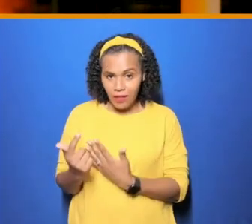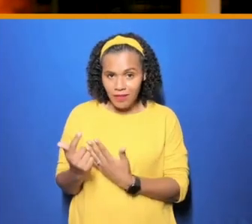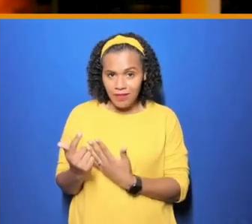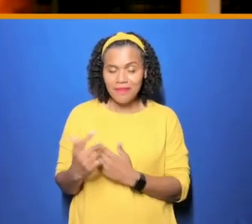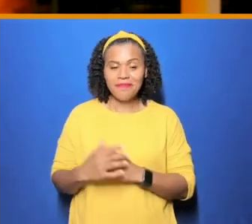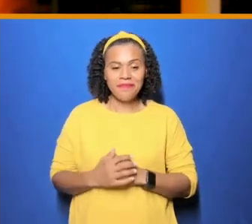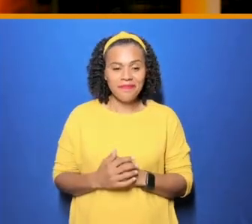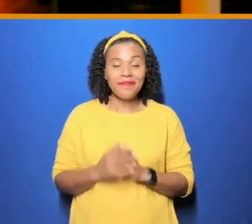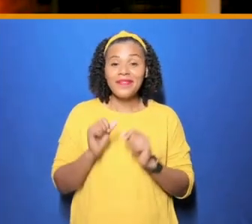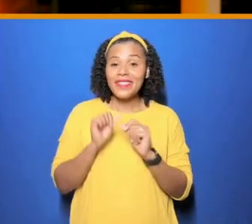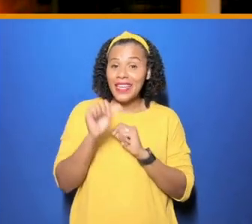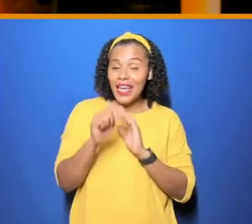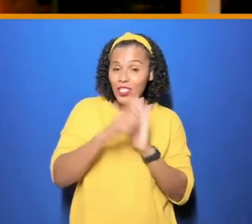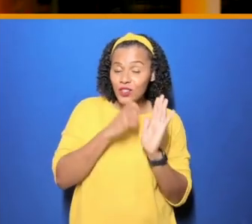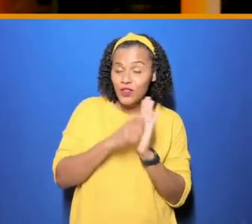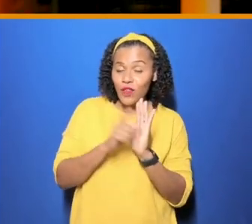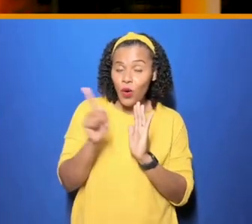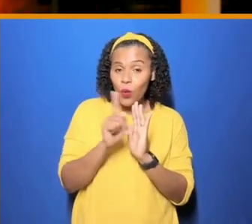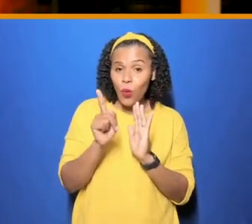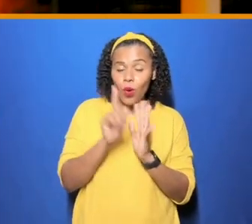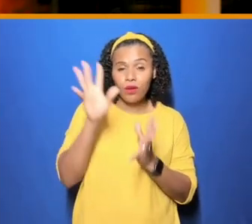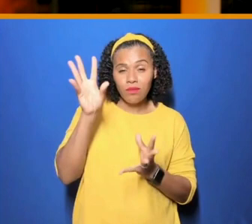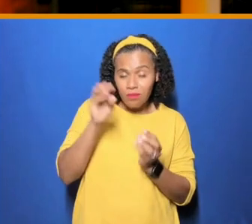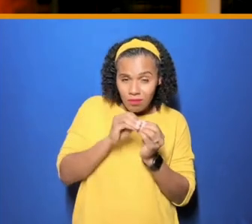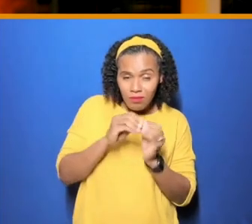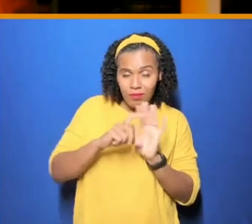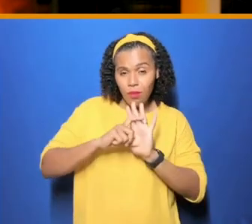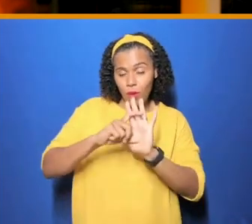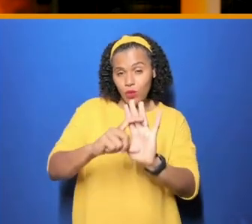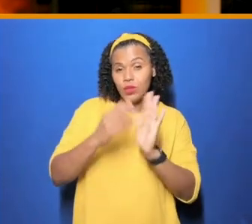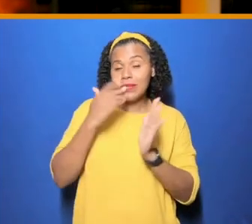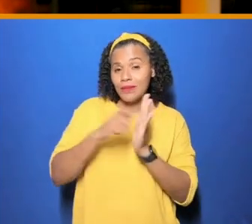Next vote is on the substantive motion, so please vote now.